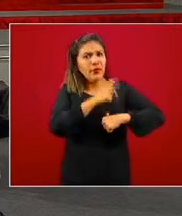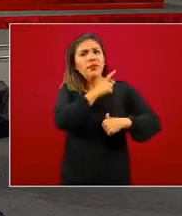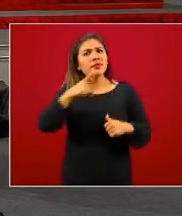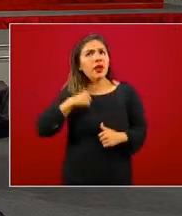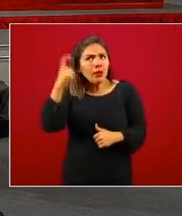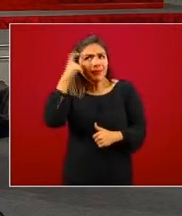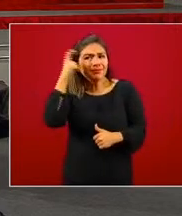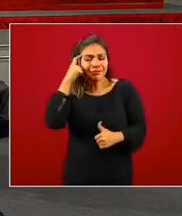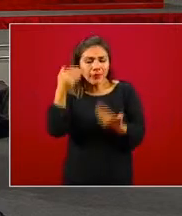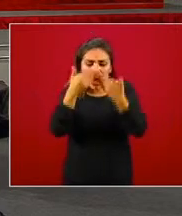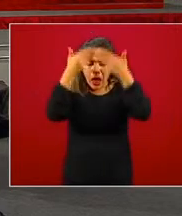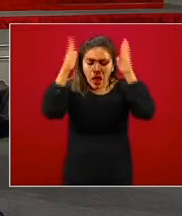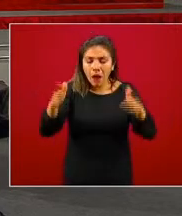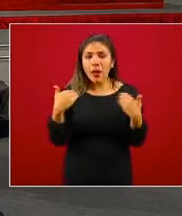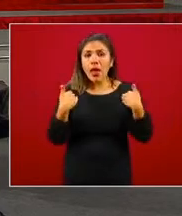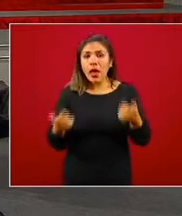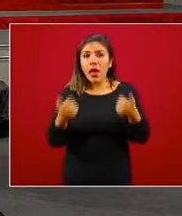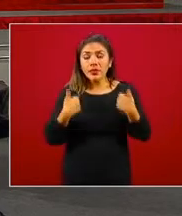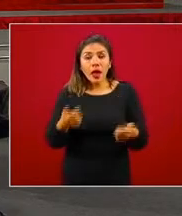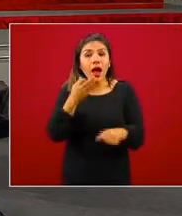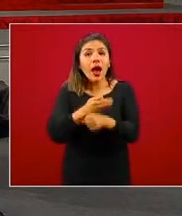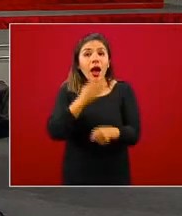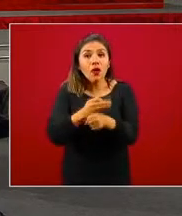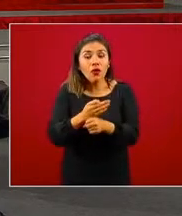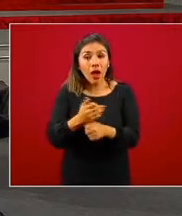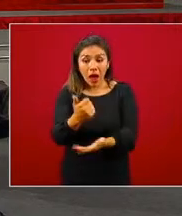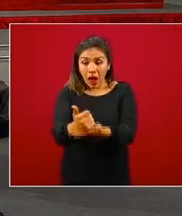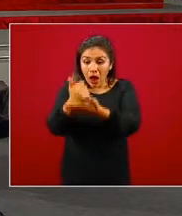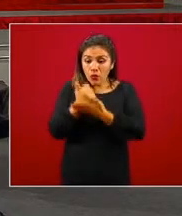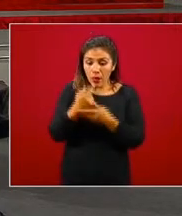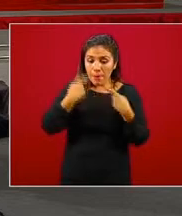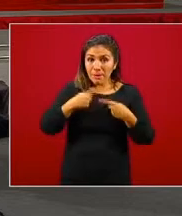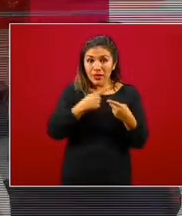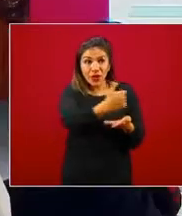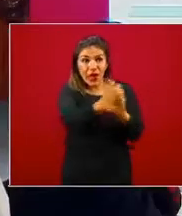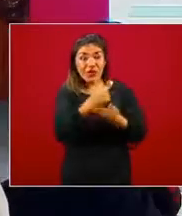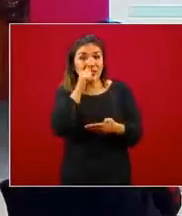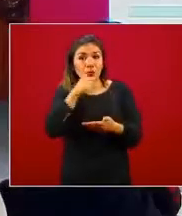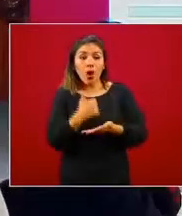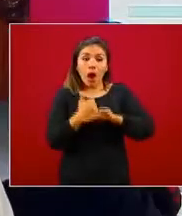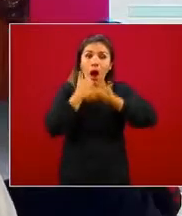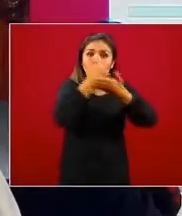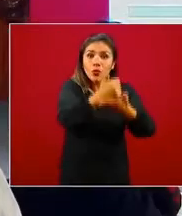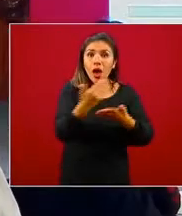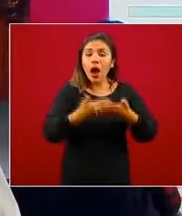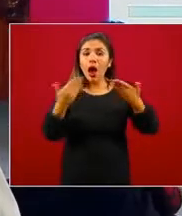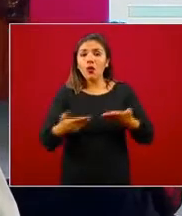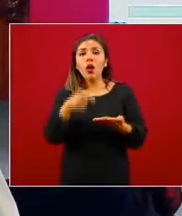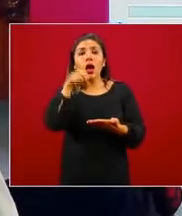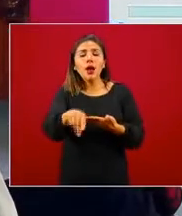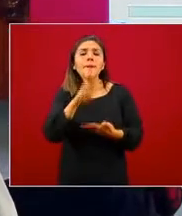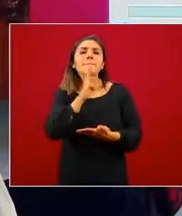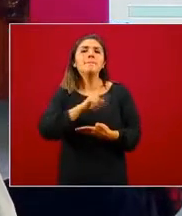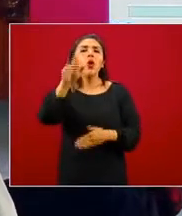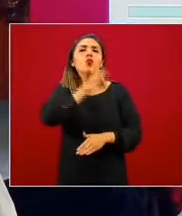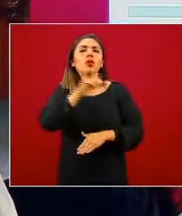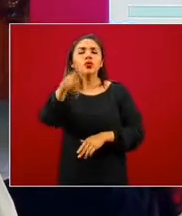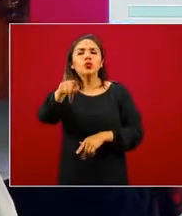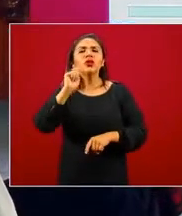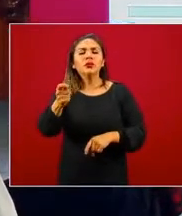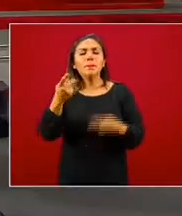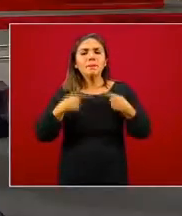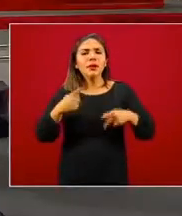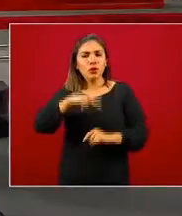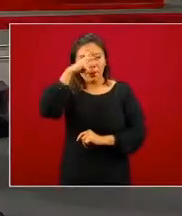everyone. Let's get aware. We need to help people that are always there for us. And one of